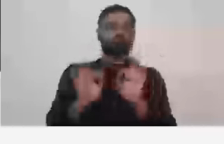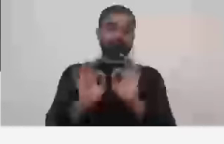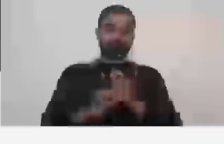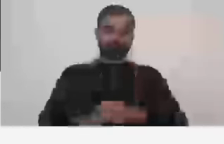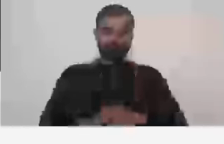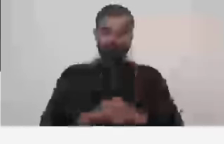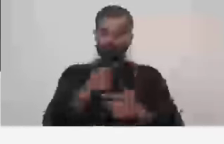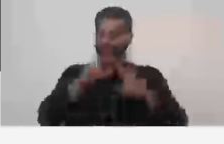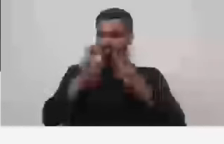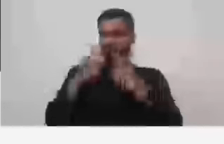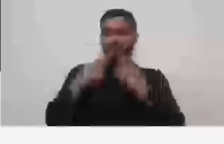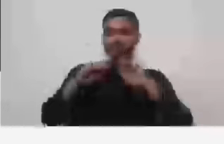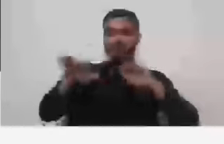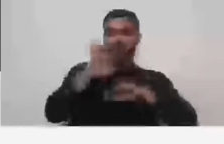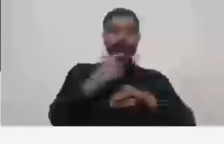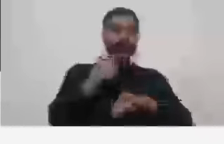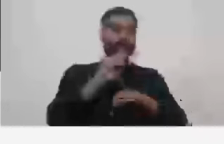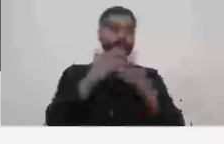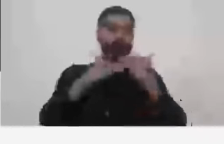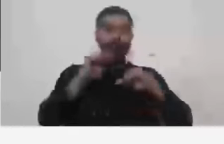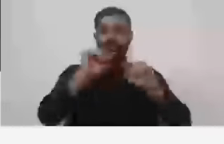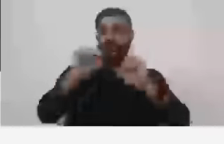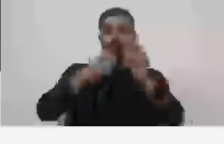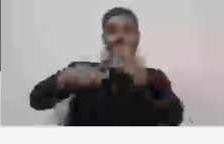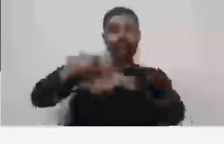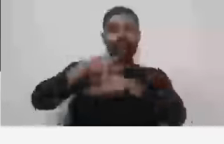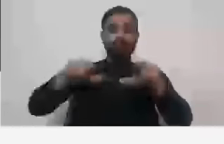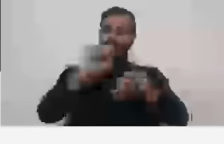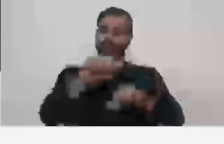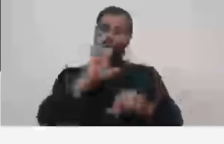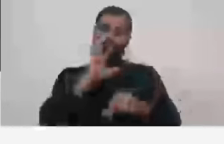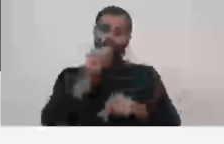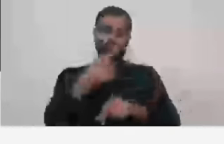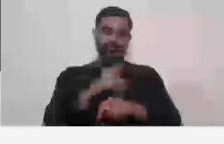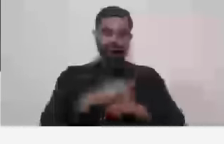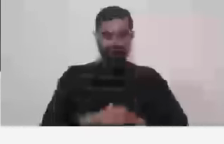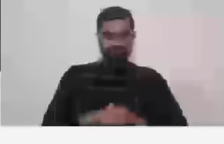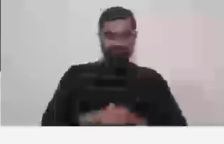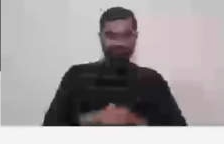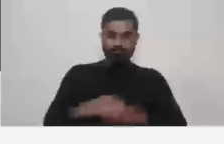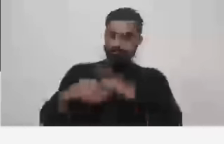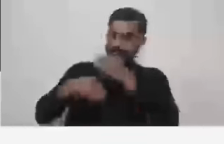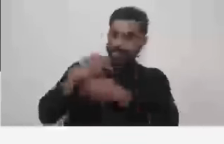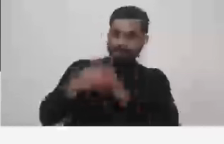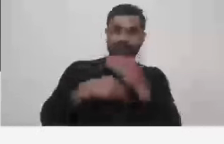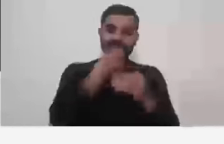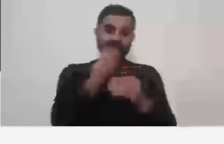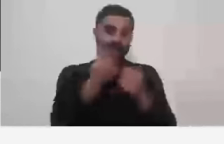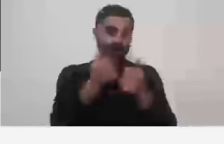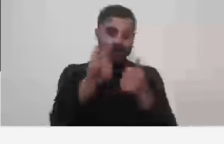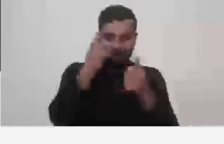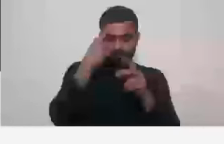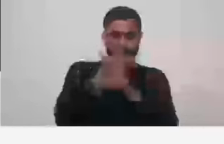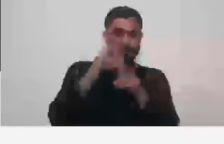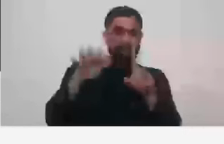Just talk with students and allow the students their own regional languages. Yeah. Traditional food, yeah, it goes into